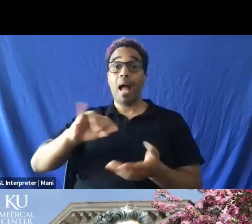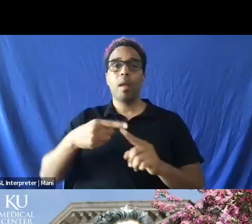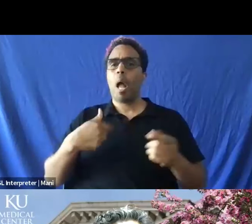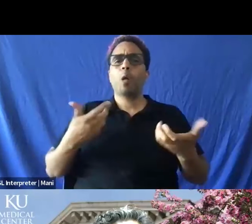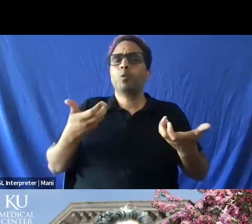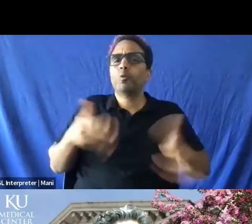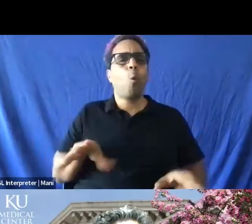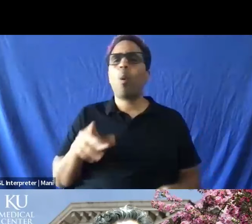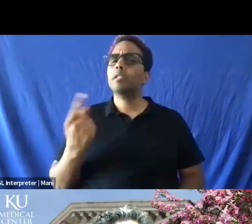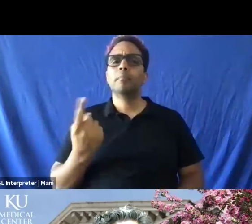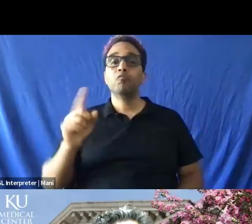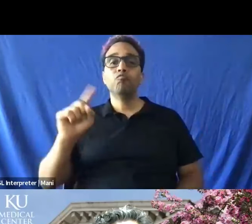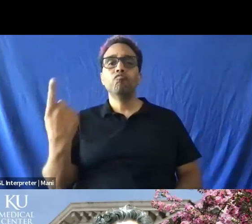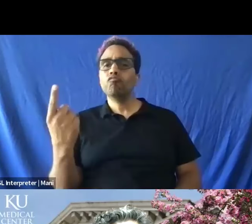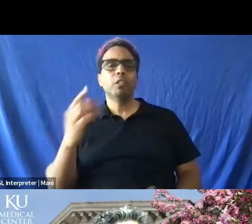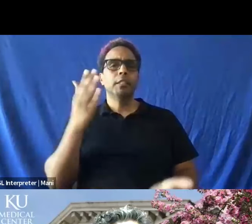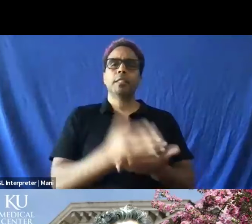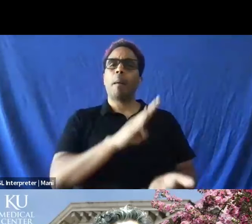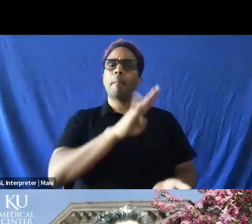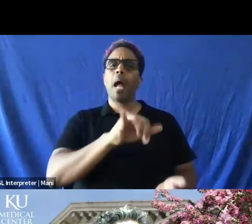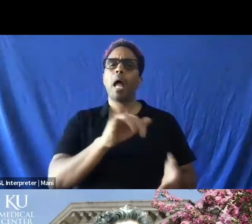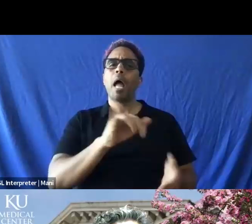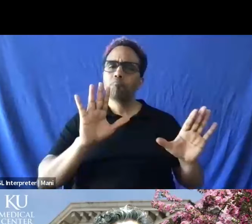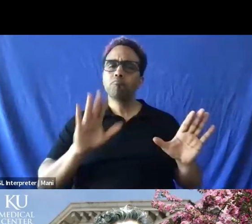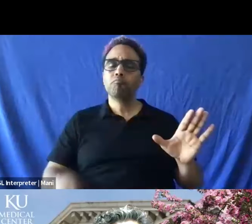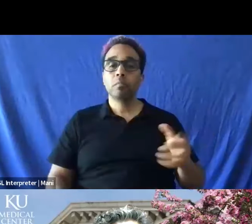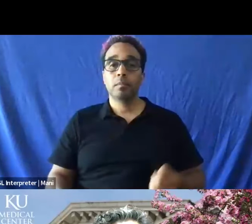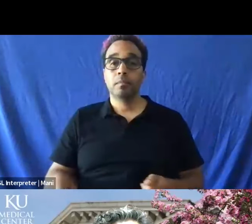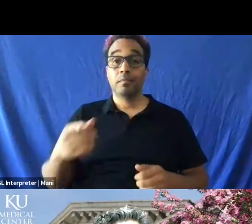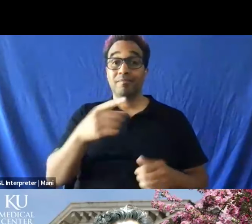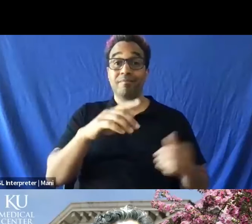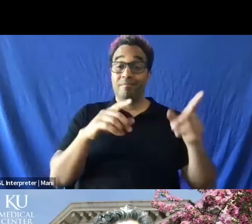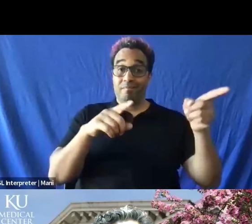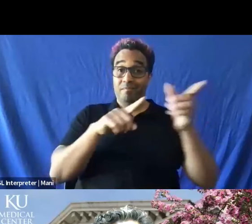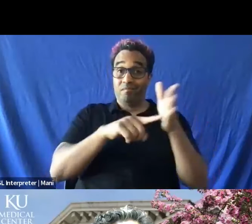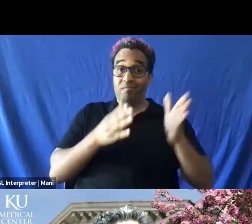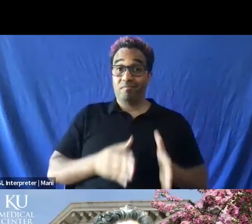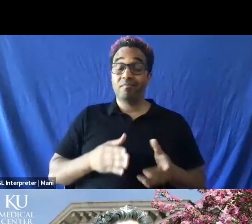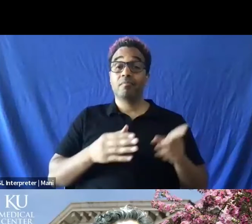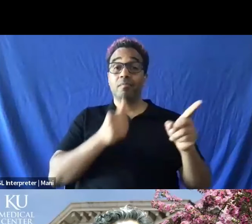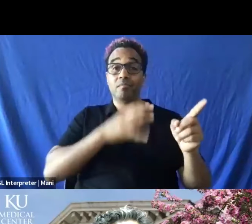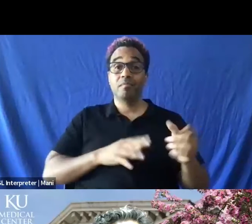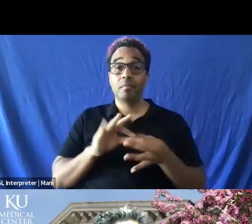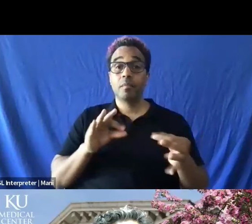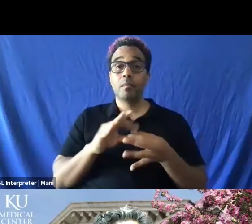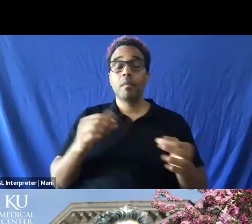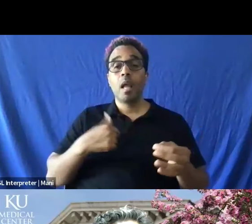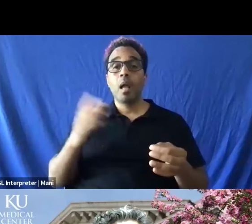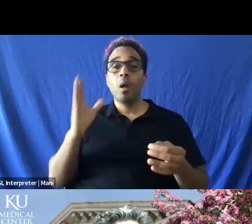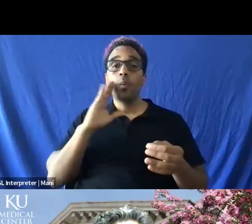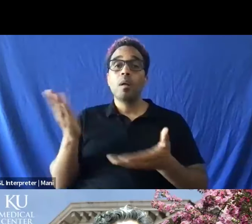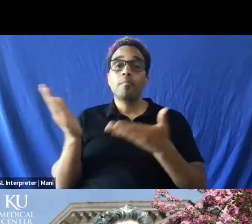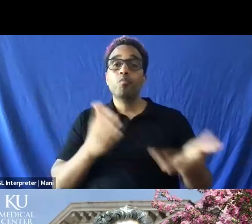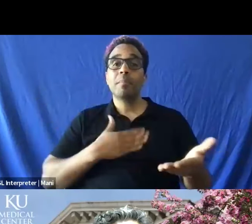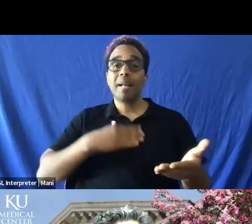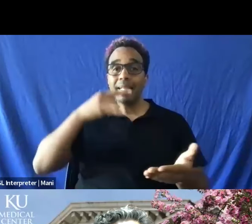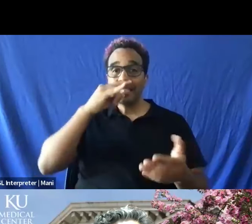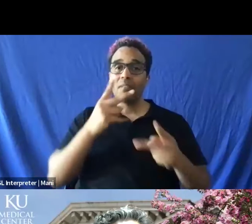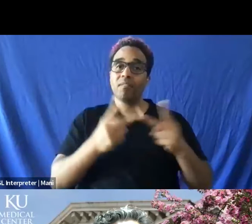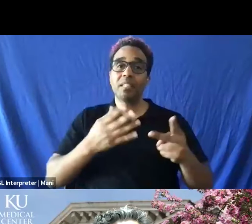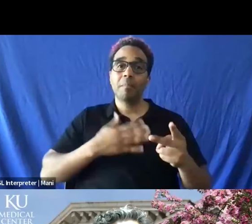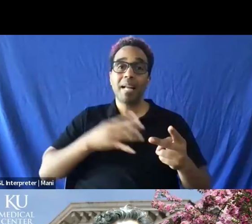presenting a story of how she would bring her kids for her dad to babysit periodically and would stop by only